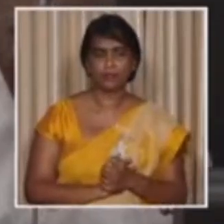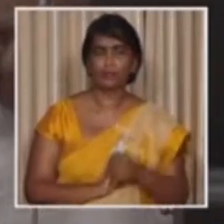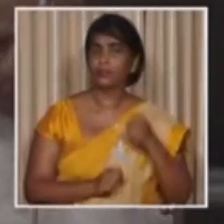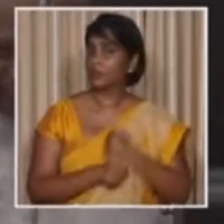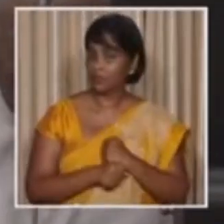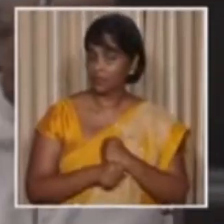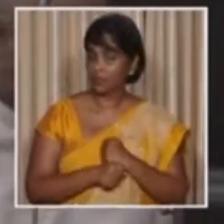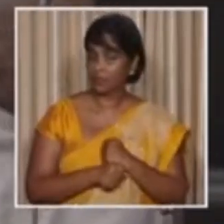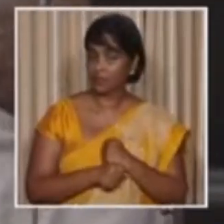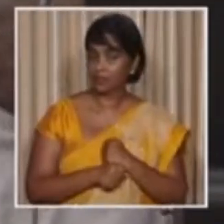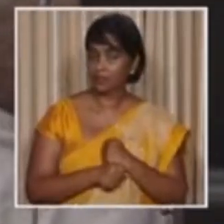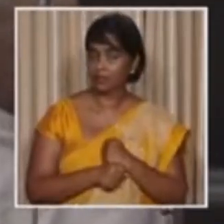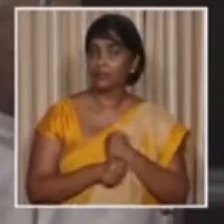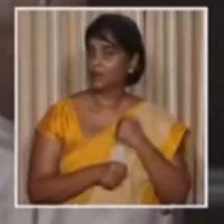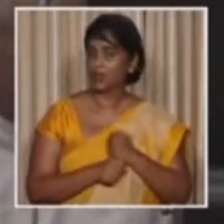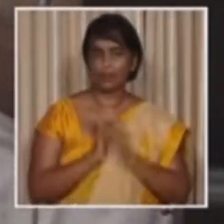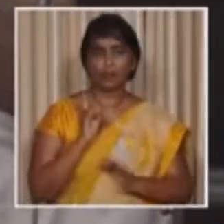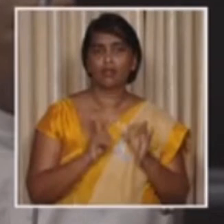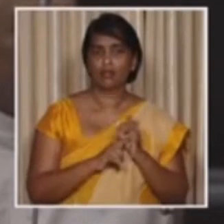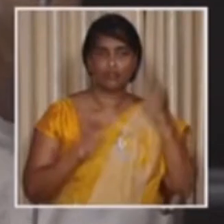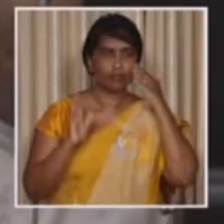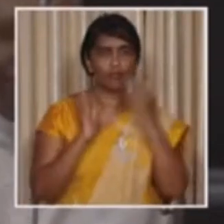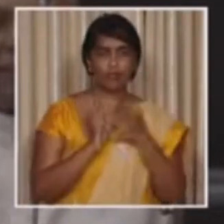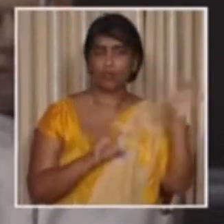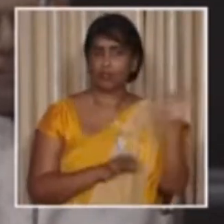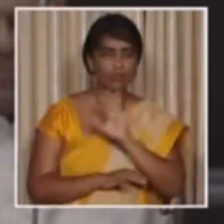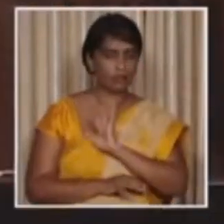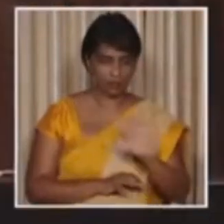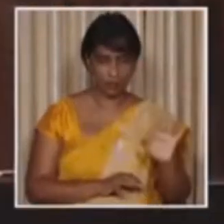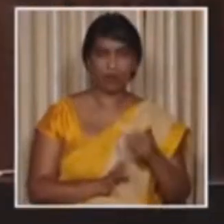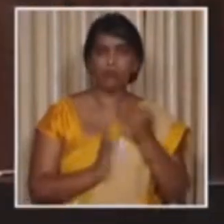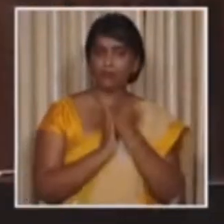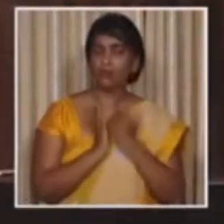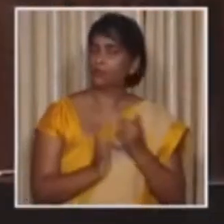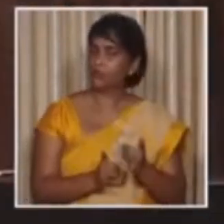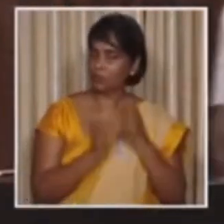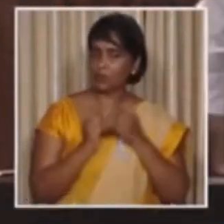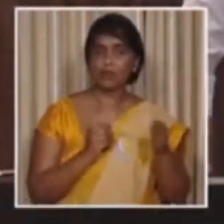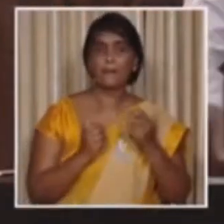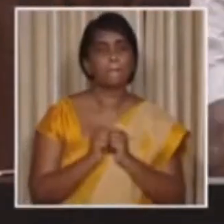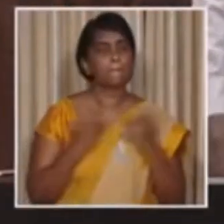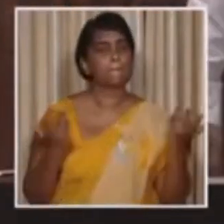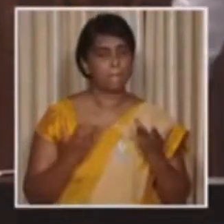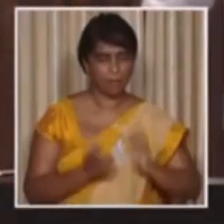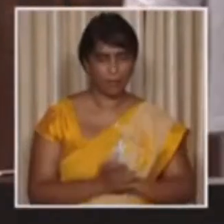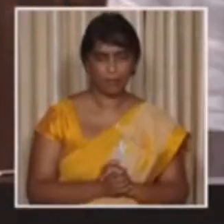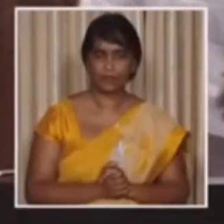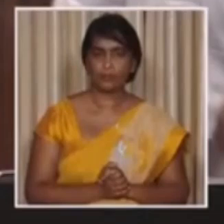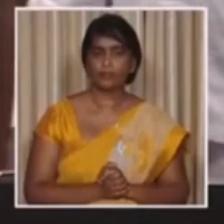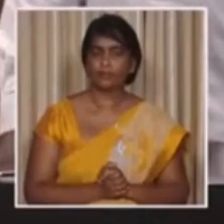you can't do it to the public finance committee under the standing orders. Thank you. Oh, Rasamanikam Mantuma.